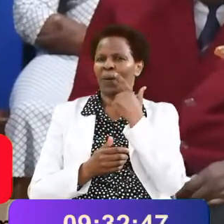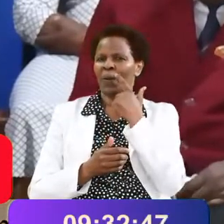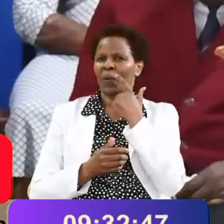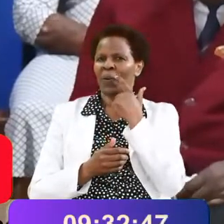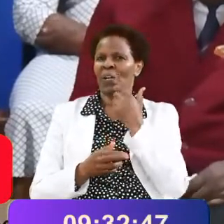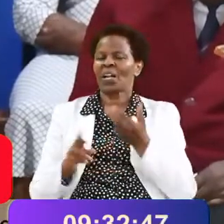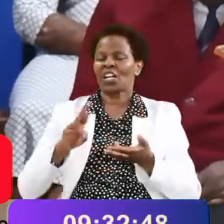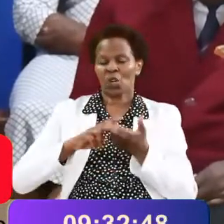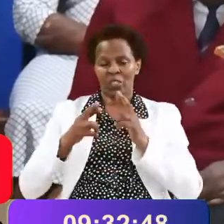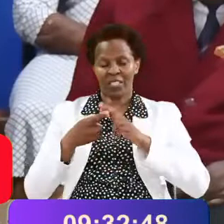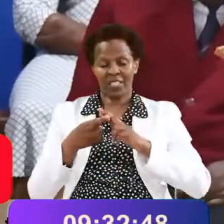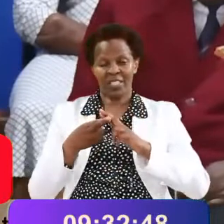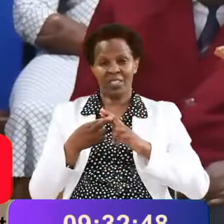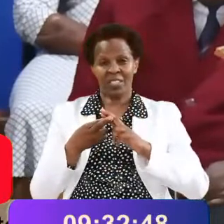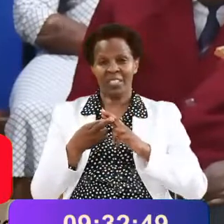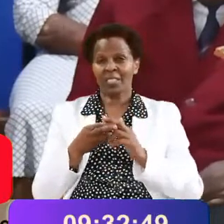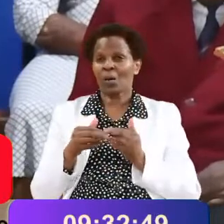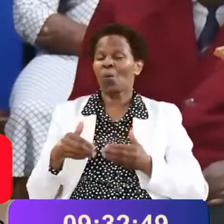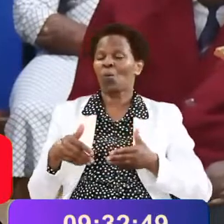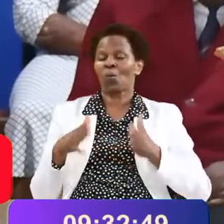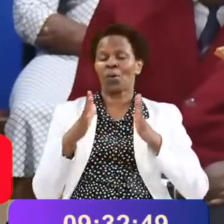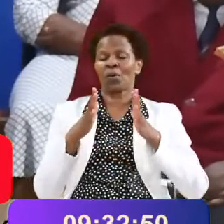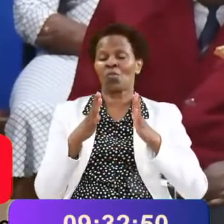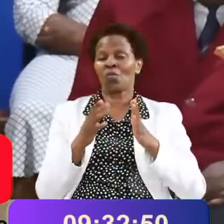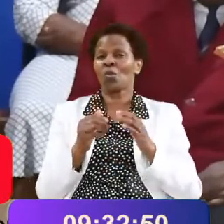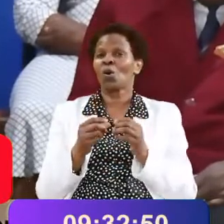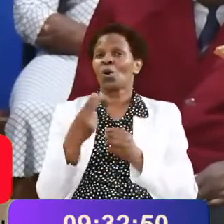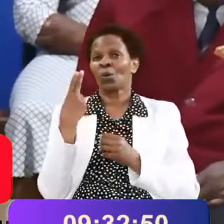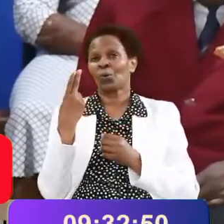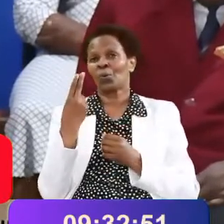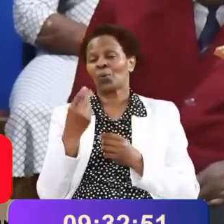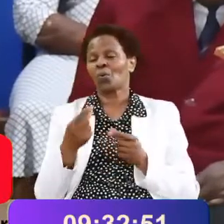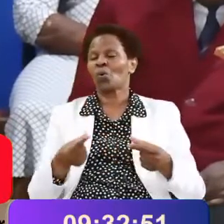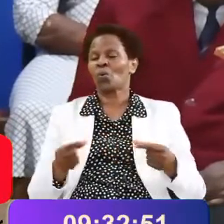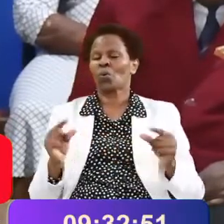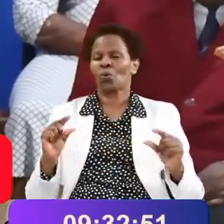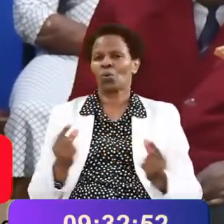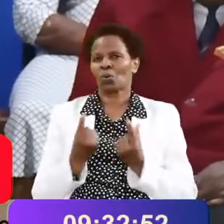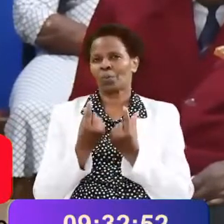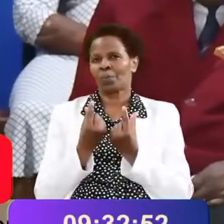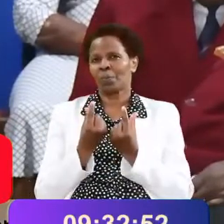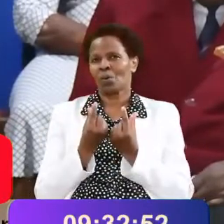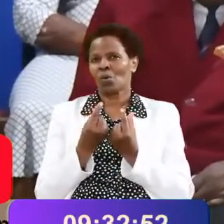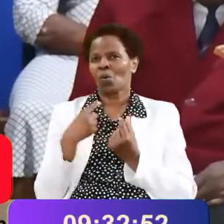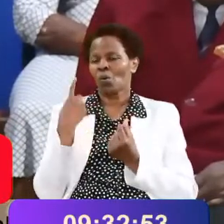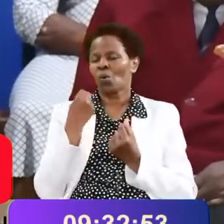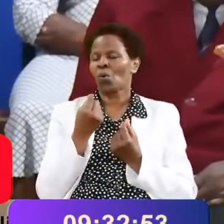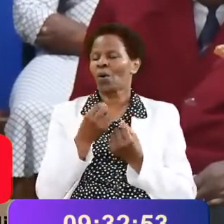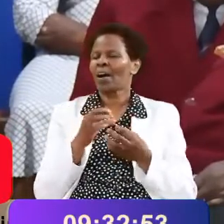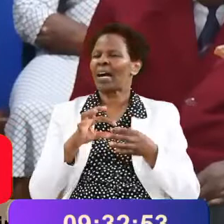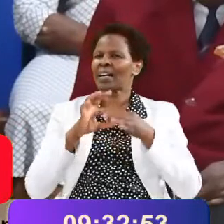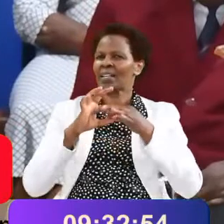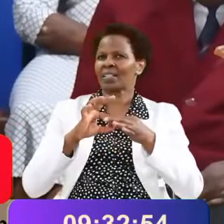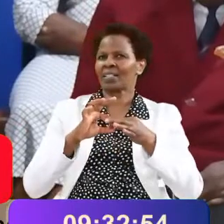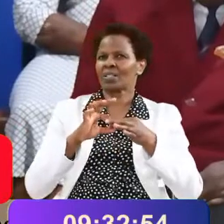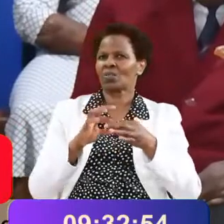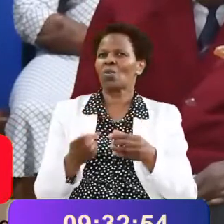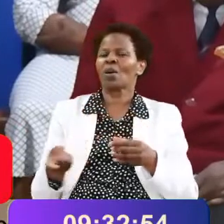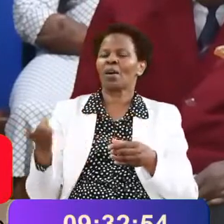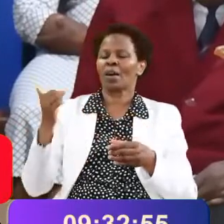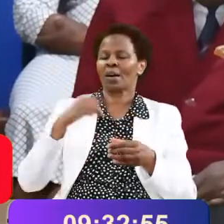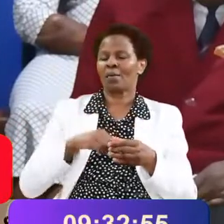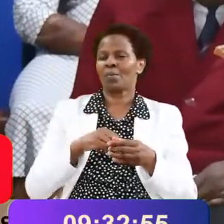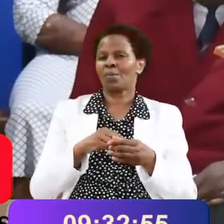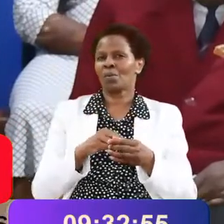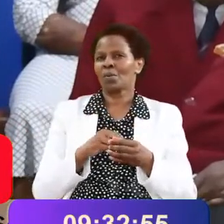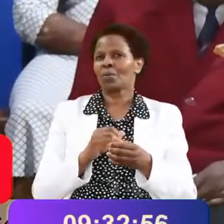Reconciliation is the process of two people or groups in a conflict agreeing to make amends or come to a truce or come